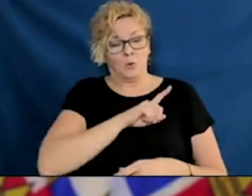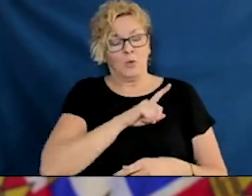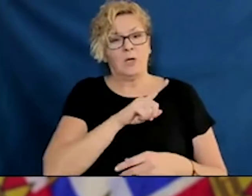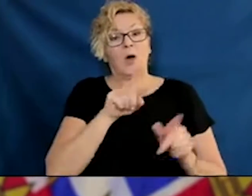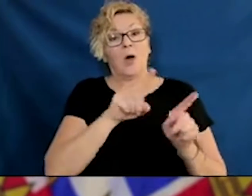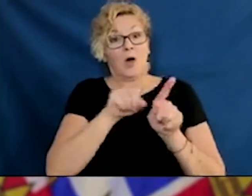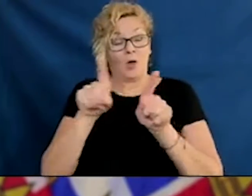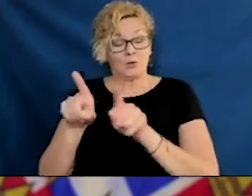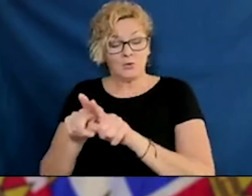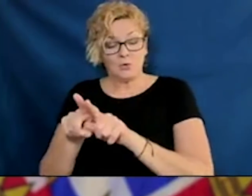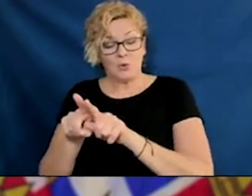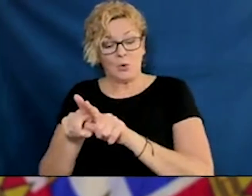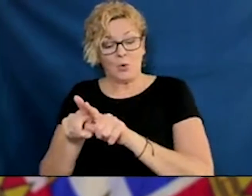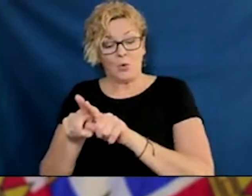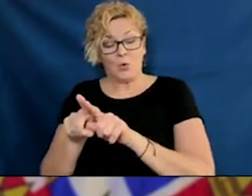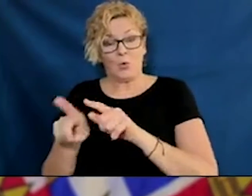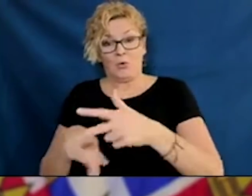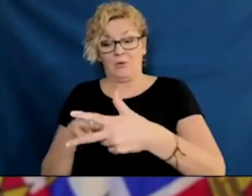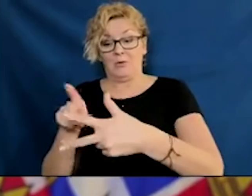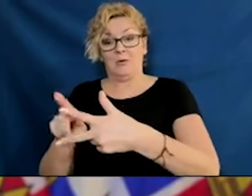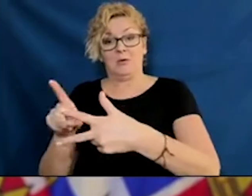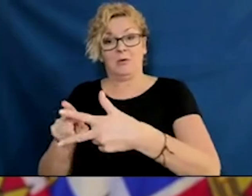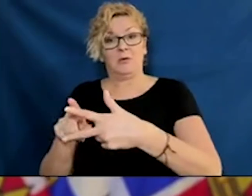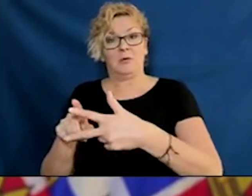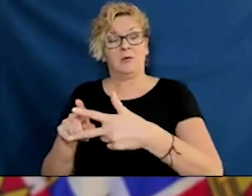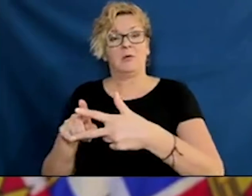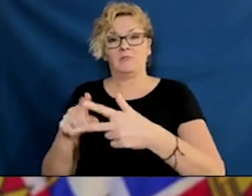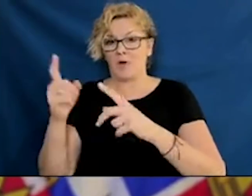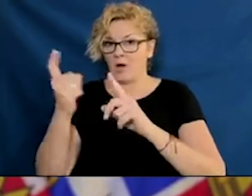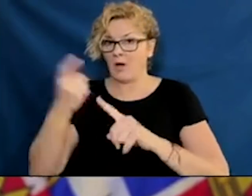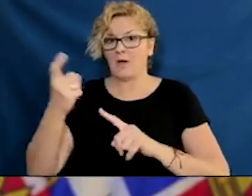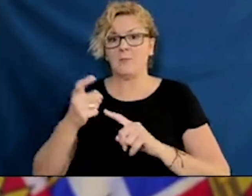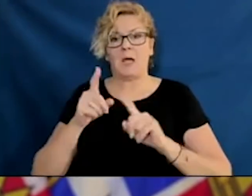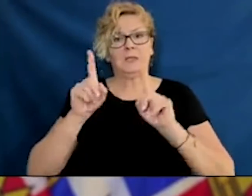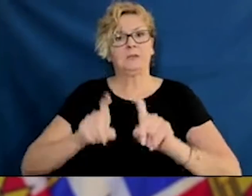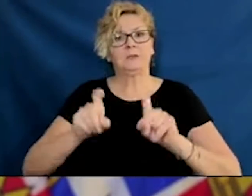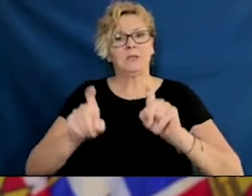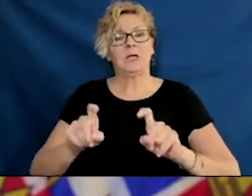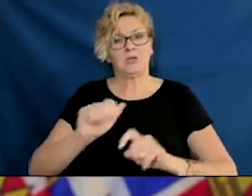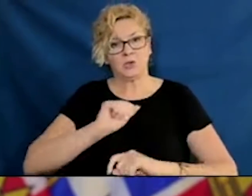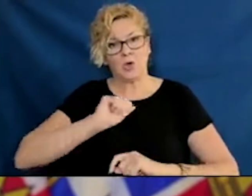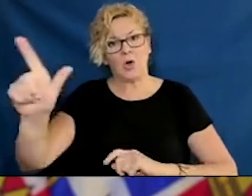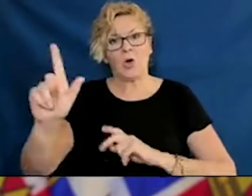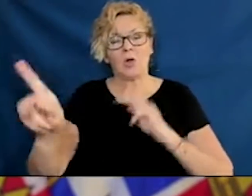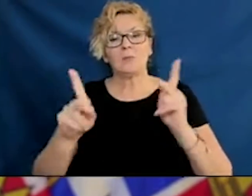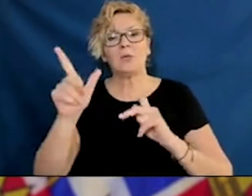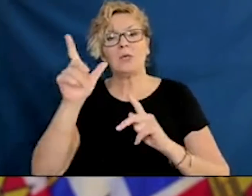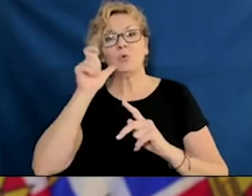doing testing of all travelers who've come into British Columbia from international